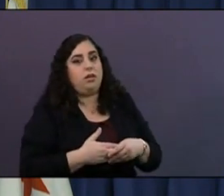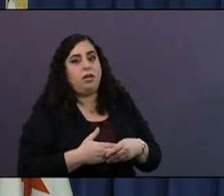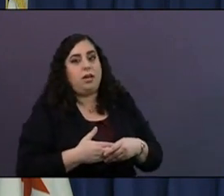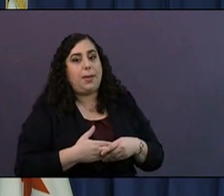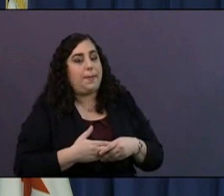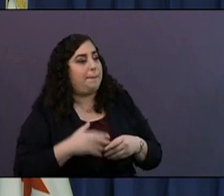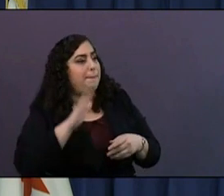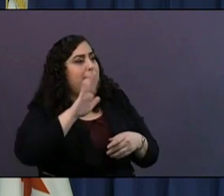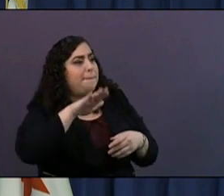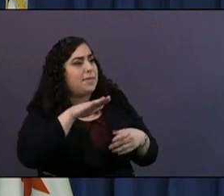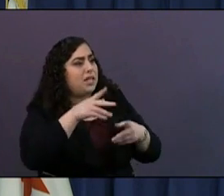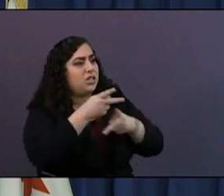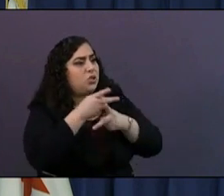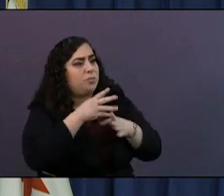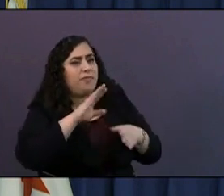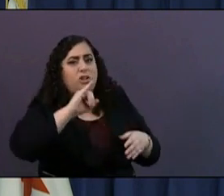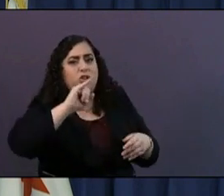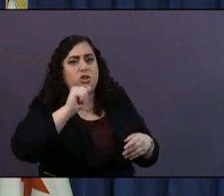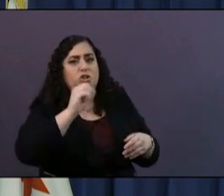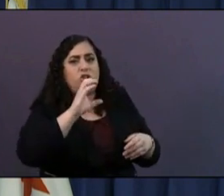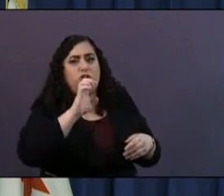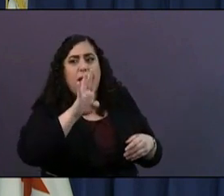on the phone or not.